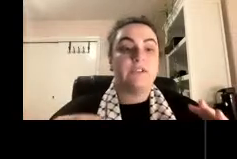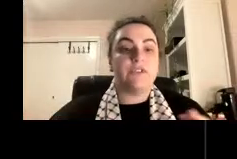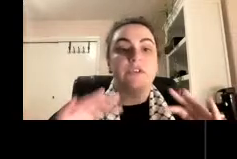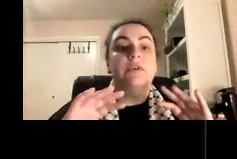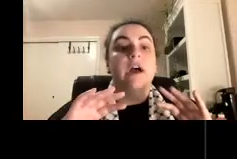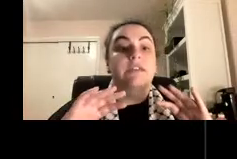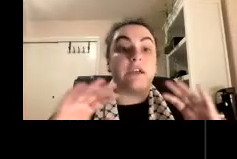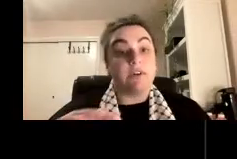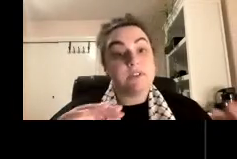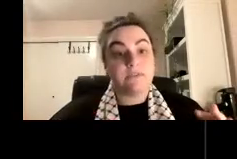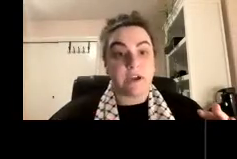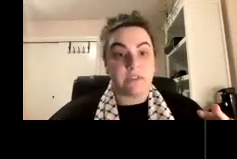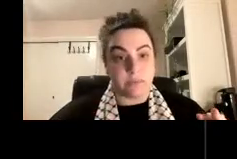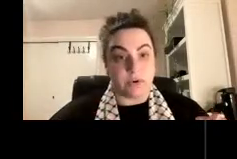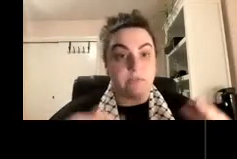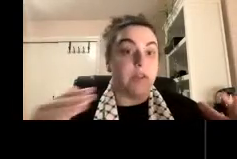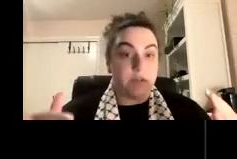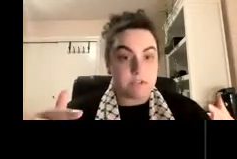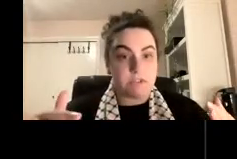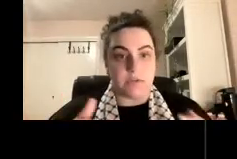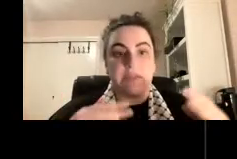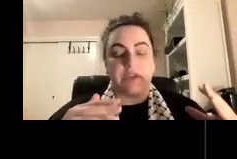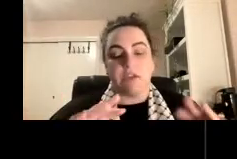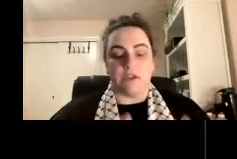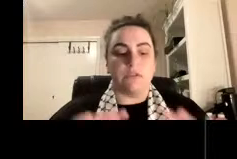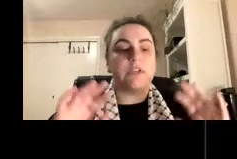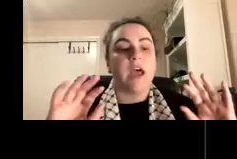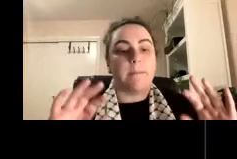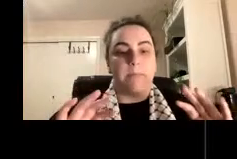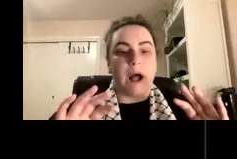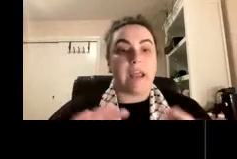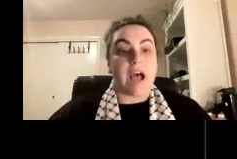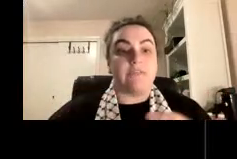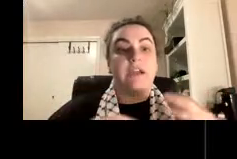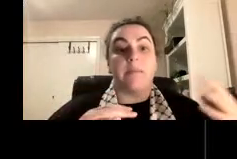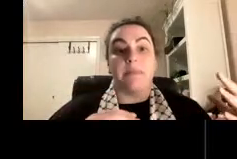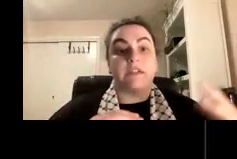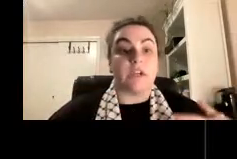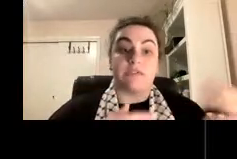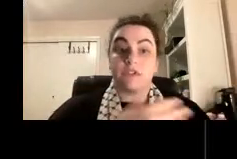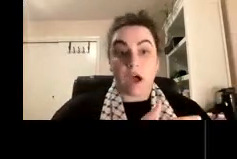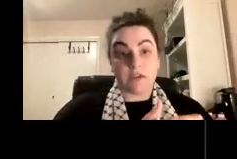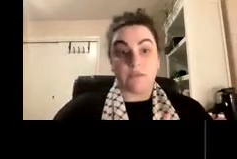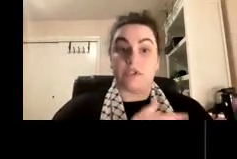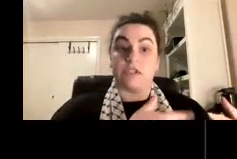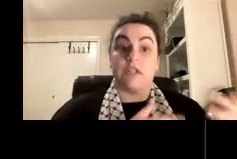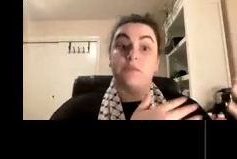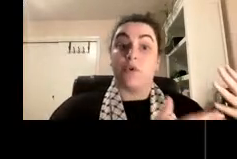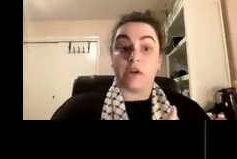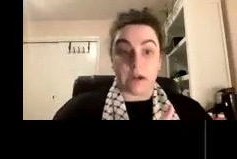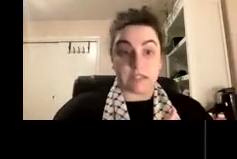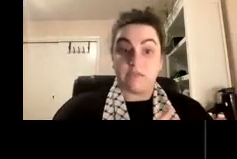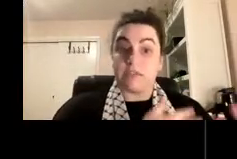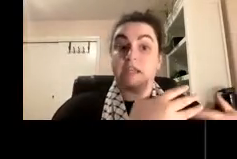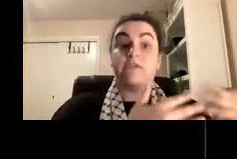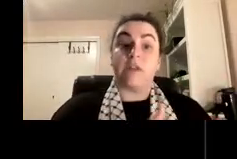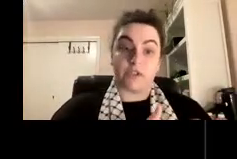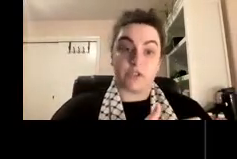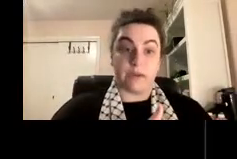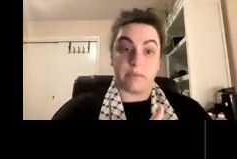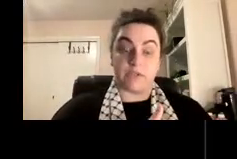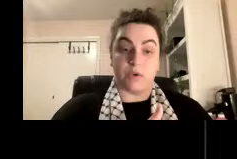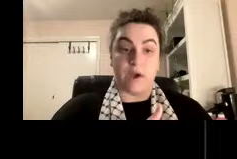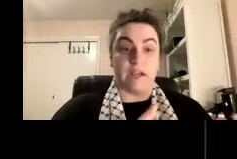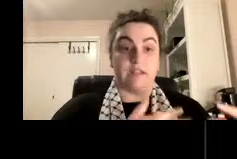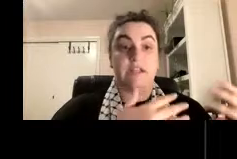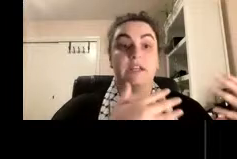like to diversify their portfolio, is the term that they use, by having a mix of stocks, which are seen as more aggressive. They can